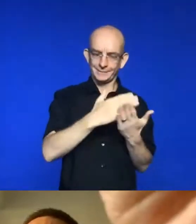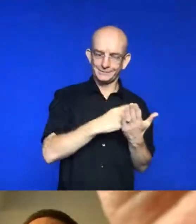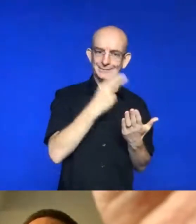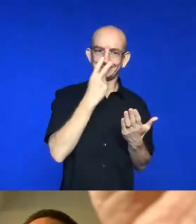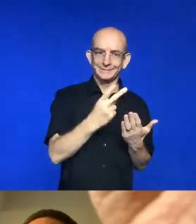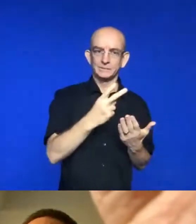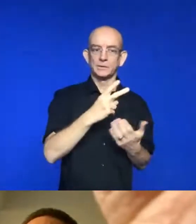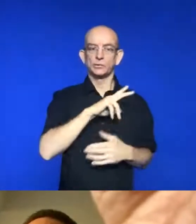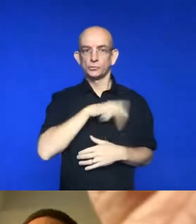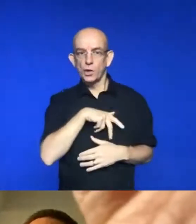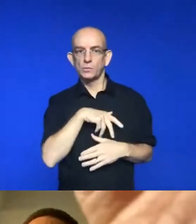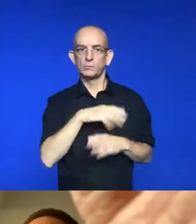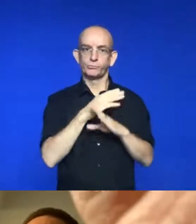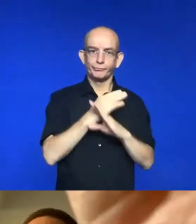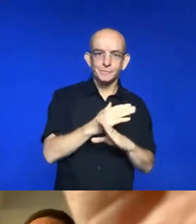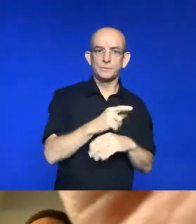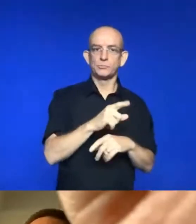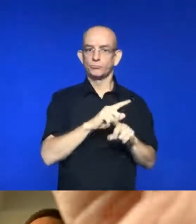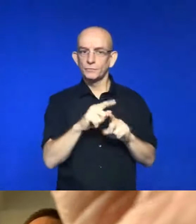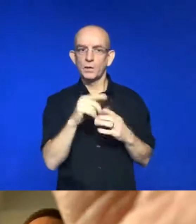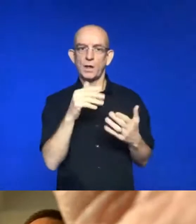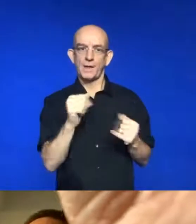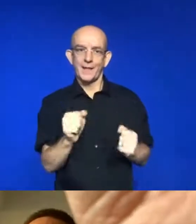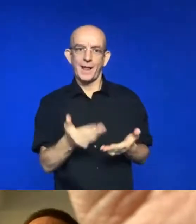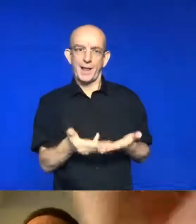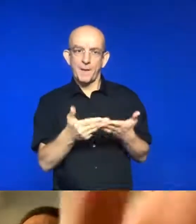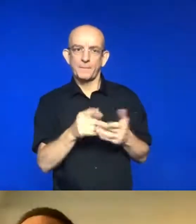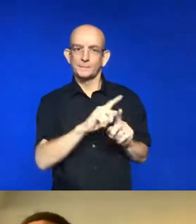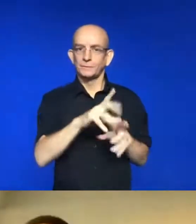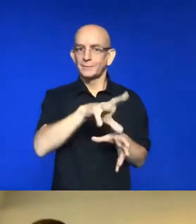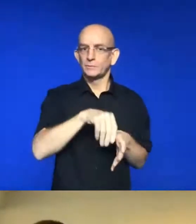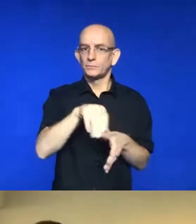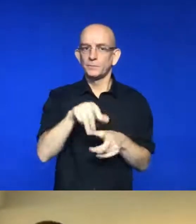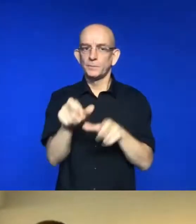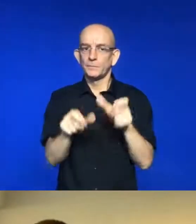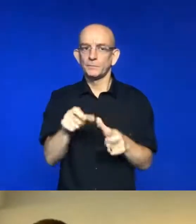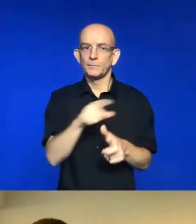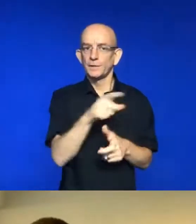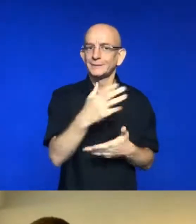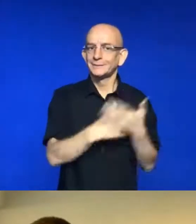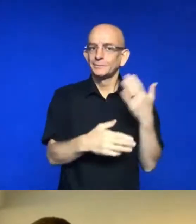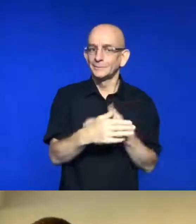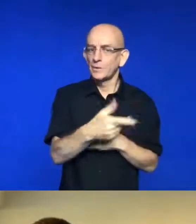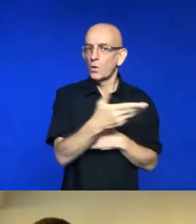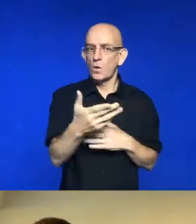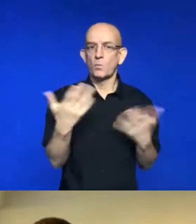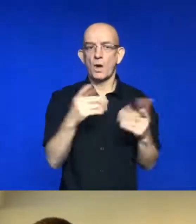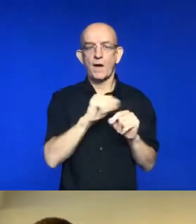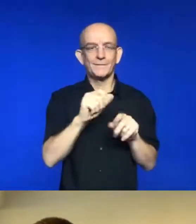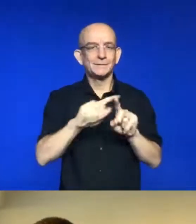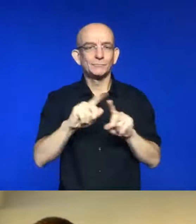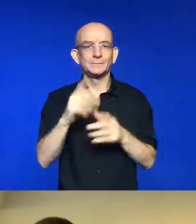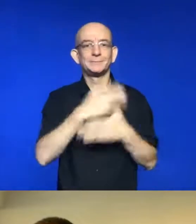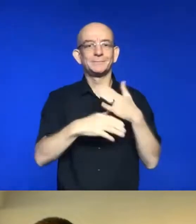disability benefits that are solely attached to incapacity to work, what you do is actually, you do the opposite. You